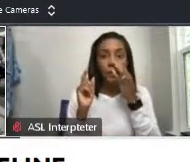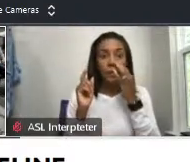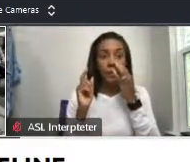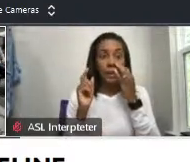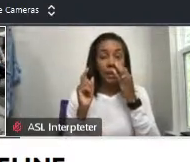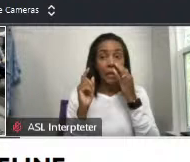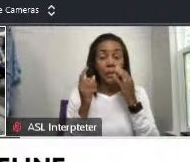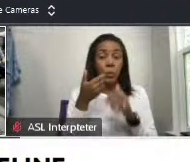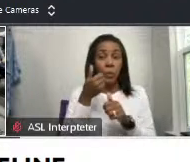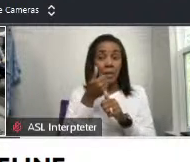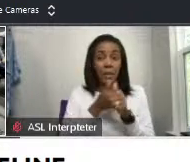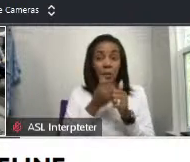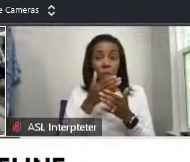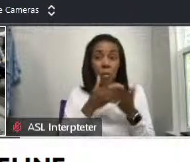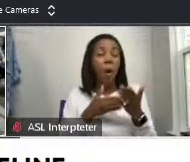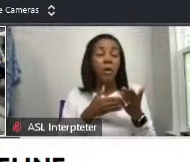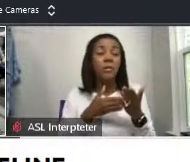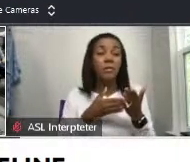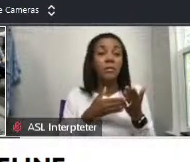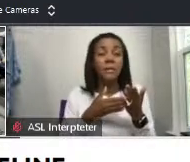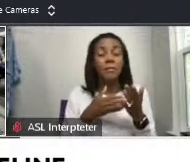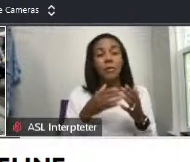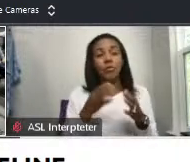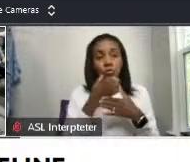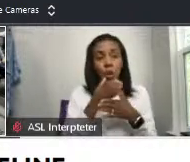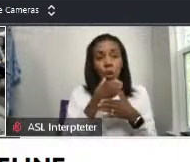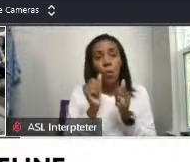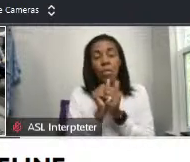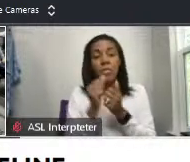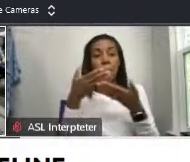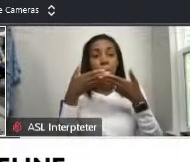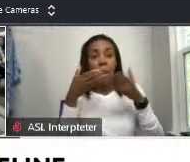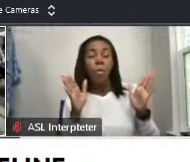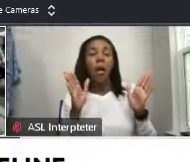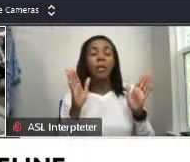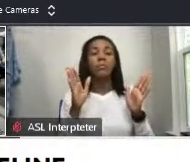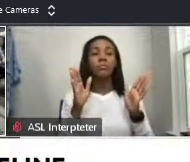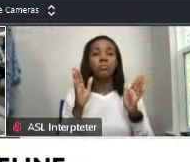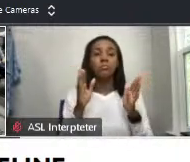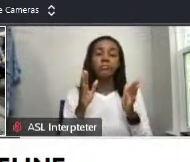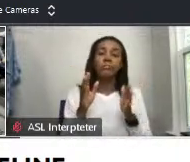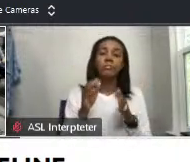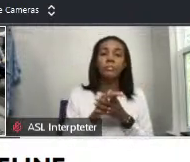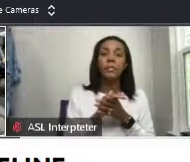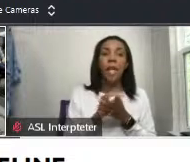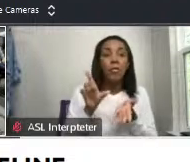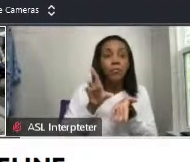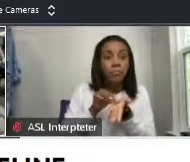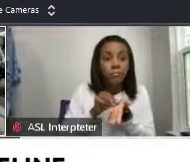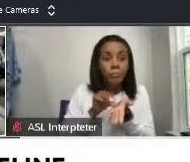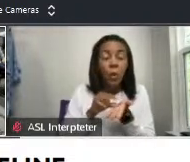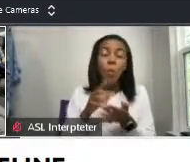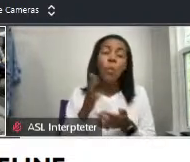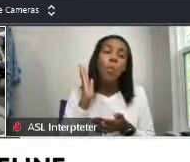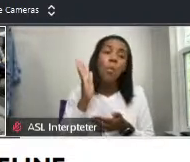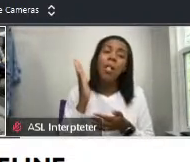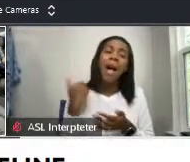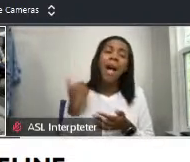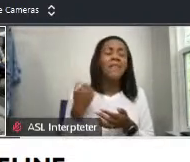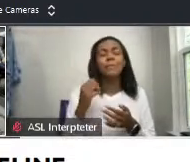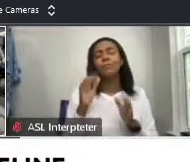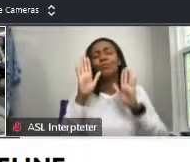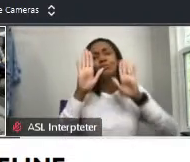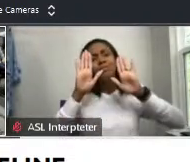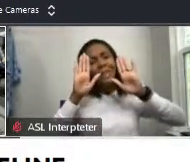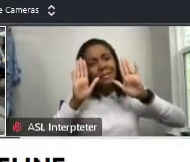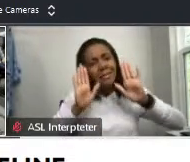shared with the public and the press. So not only is Memphis getting, I think, a fantastic new park, but we'll have more